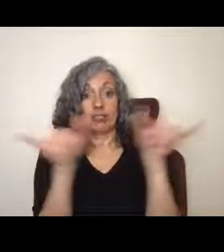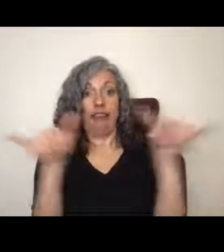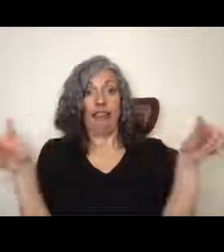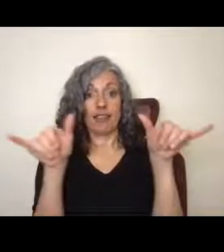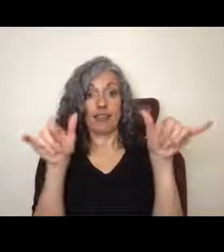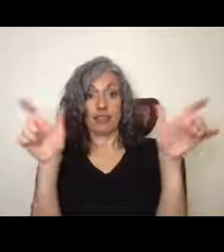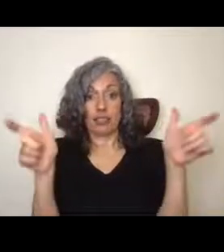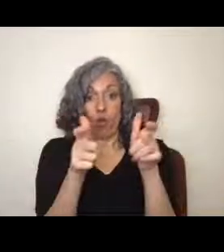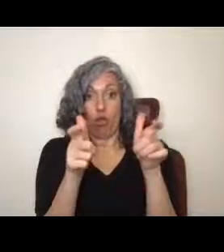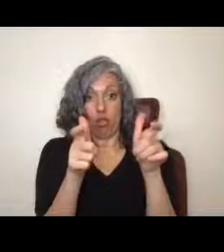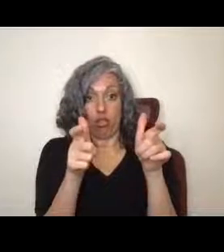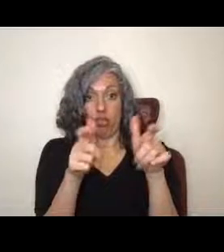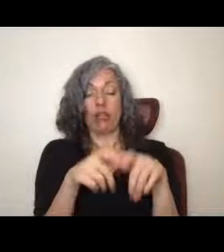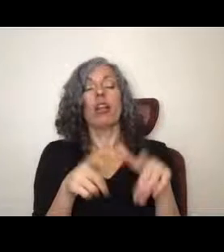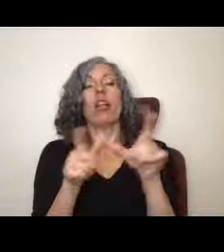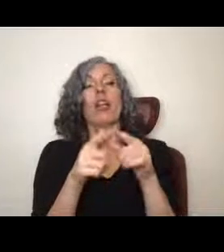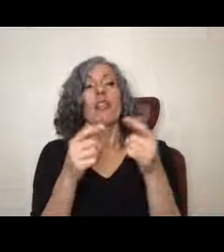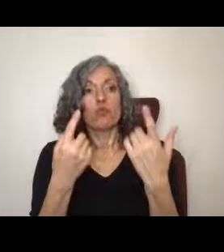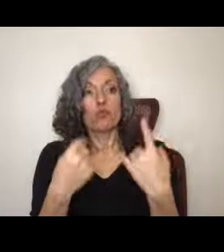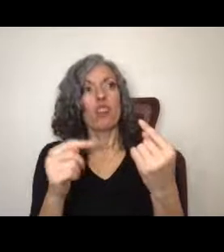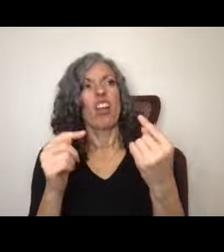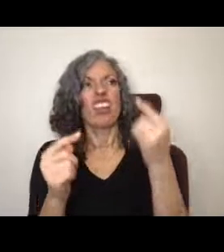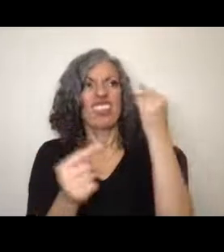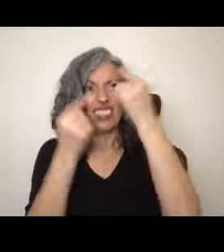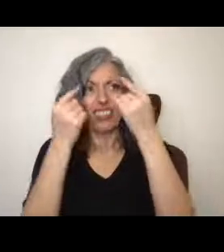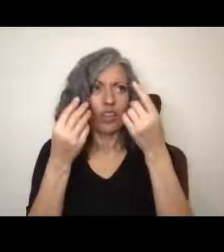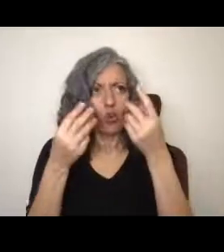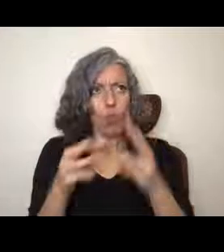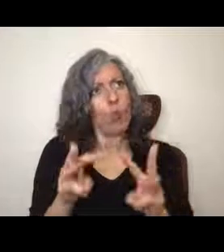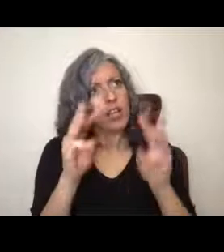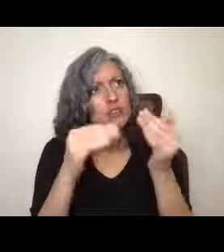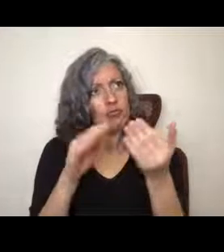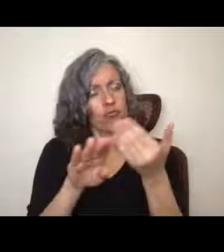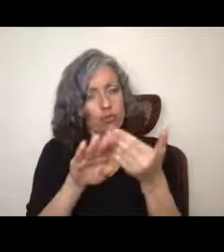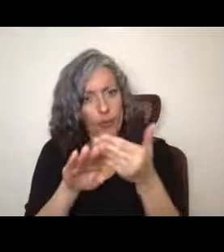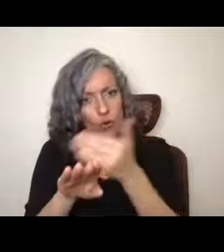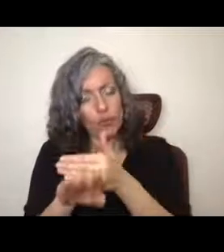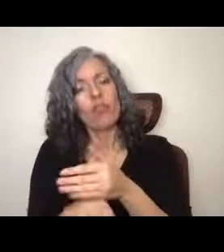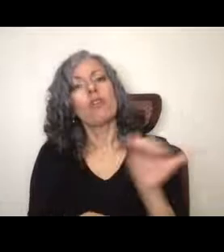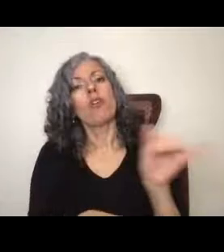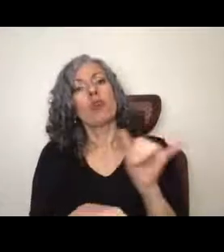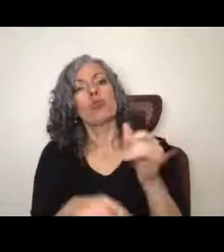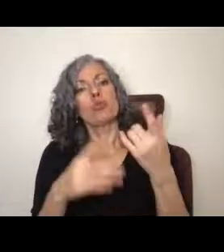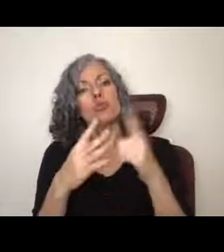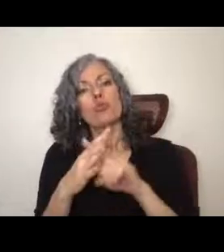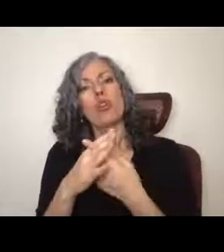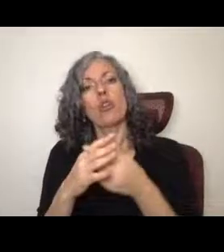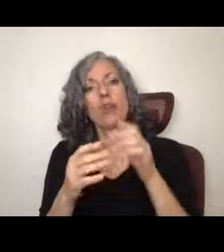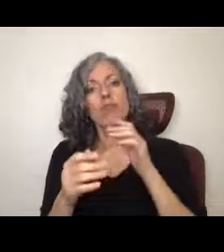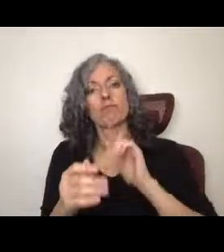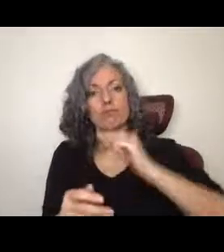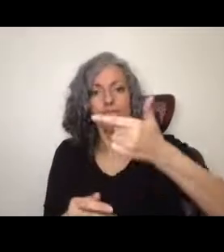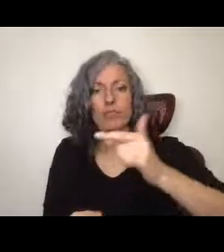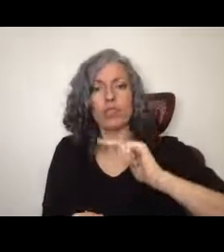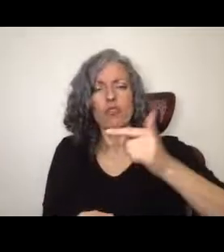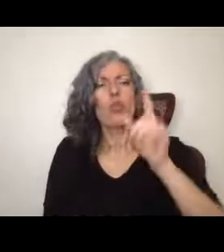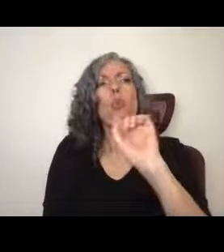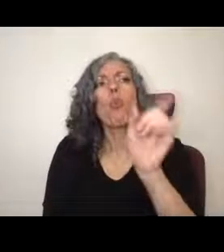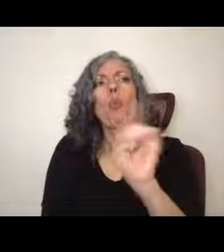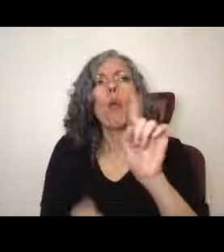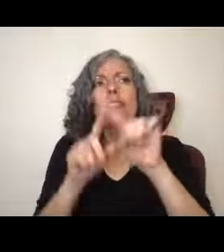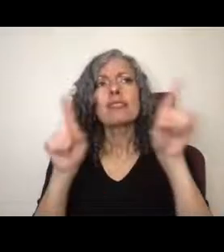see what other considerations we can take in. The other thing that we've done is we started going back and forth about the locations of the